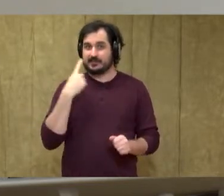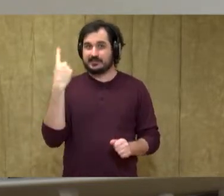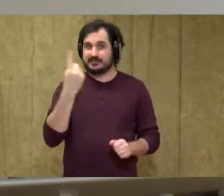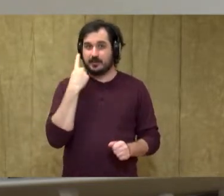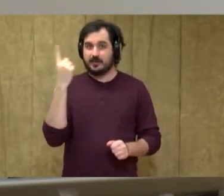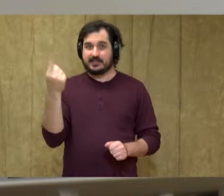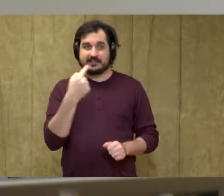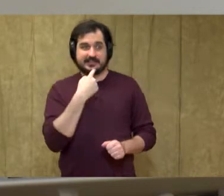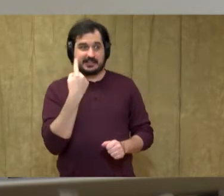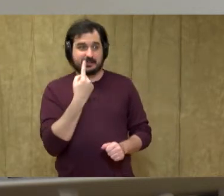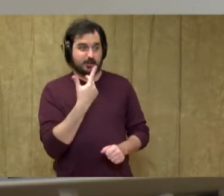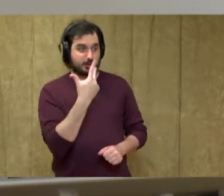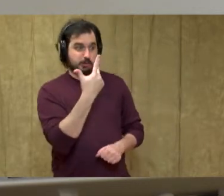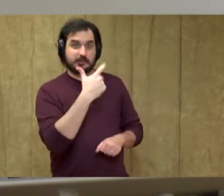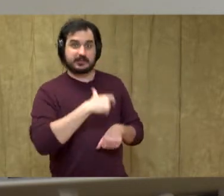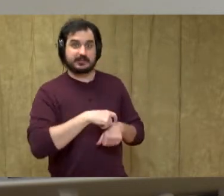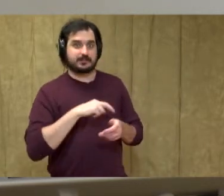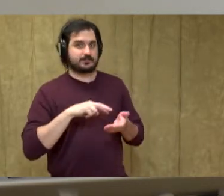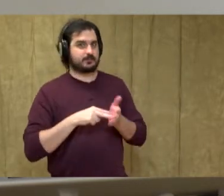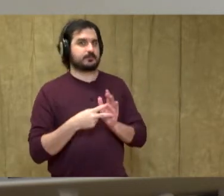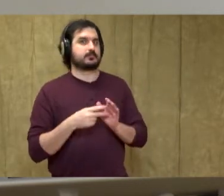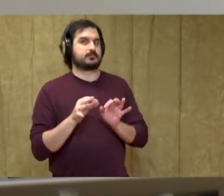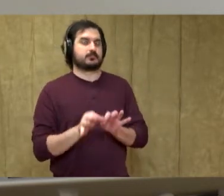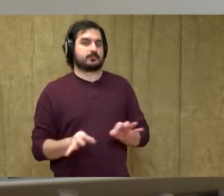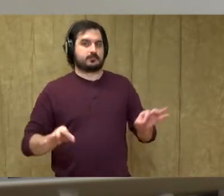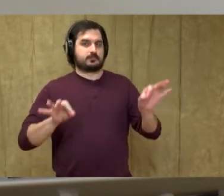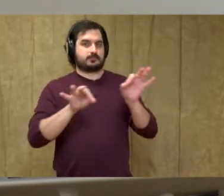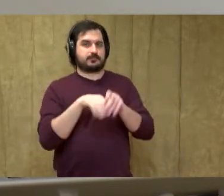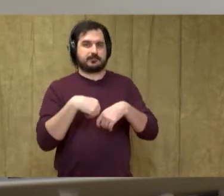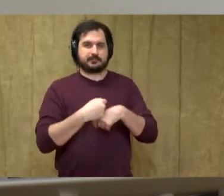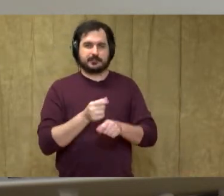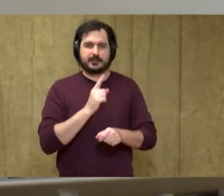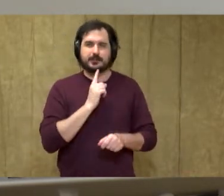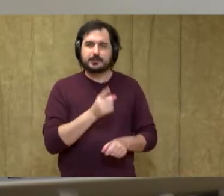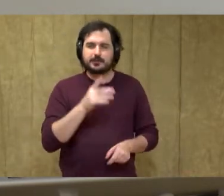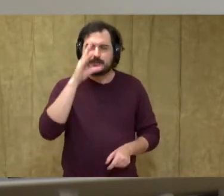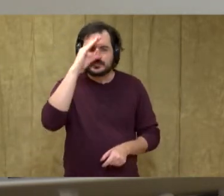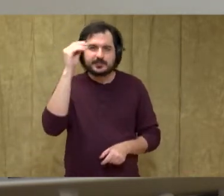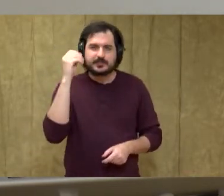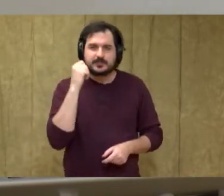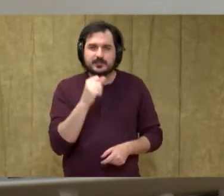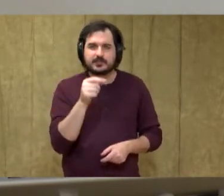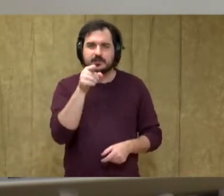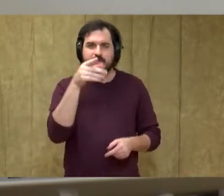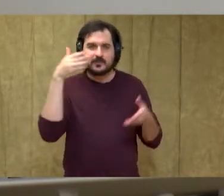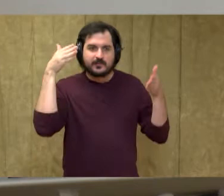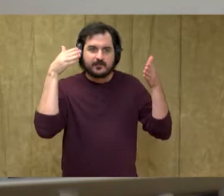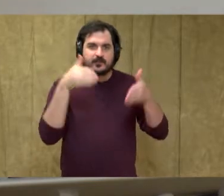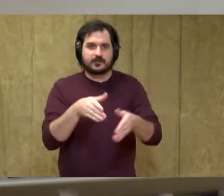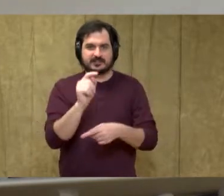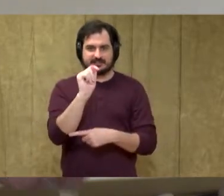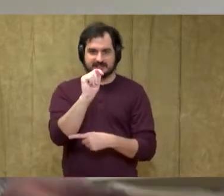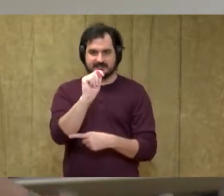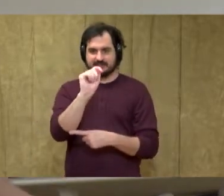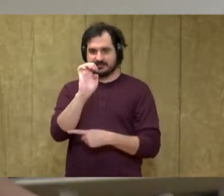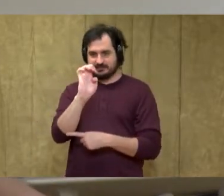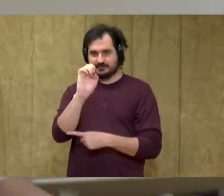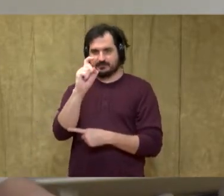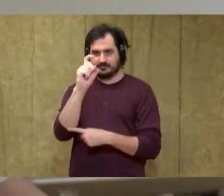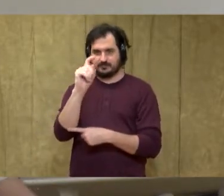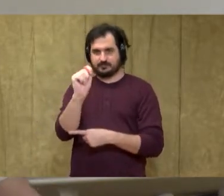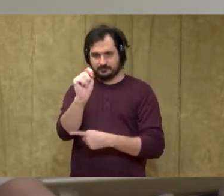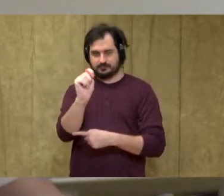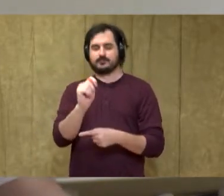times, they really mean it. So make sure, boys and girls, you are really focusing on the text. And in saying